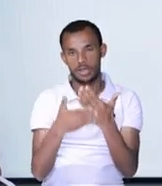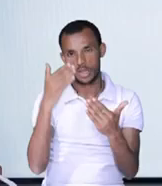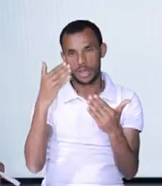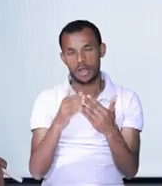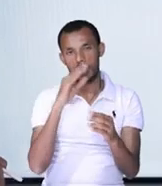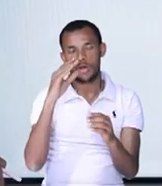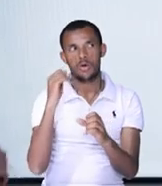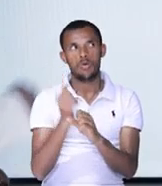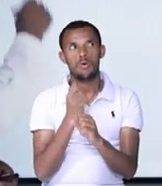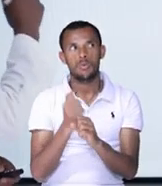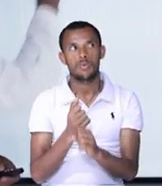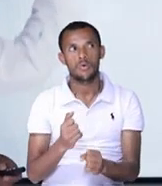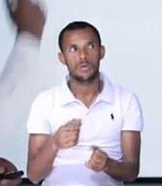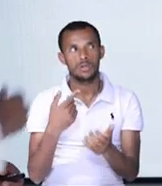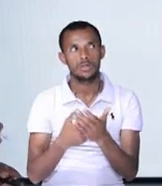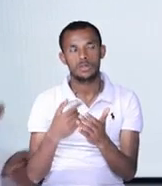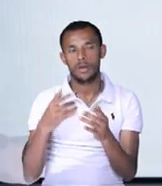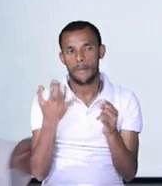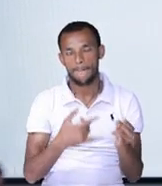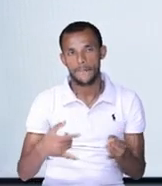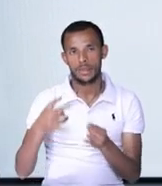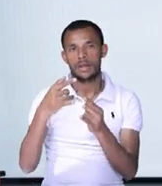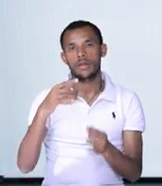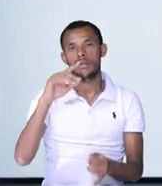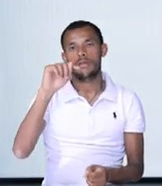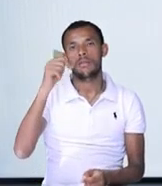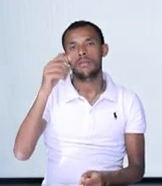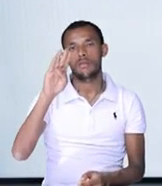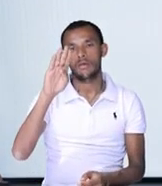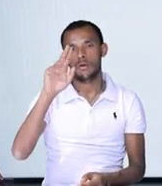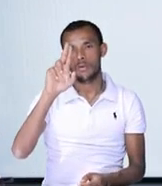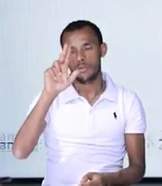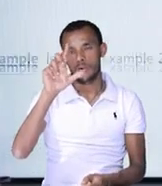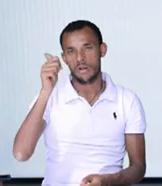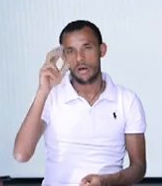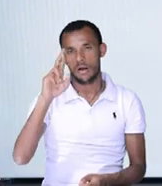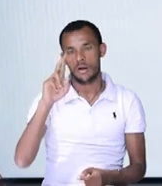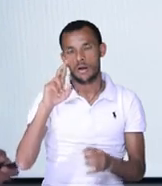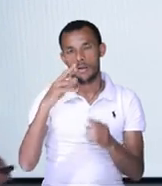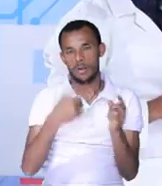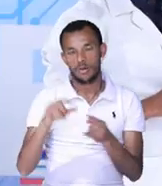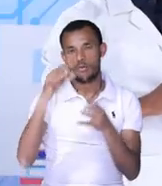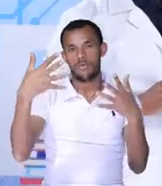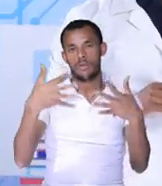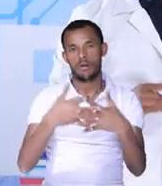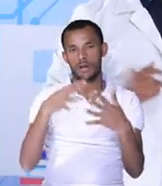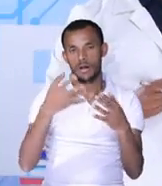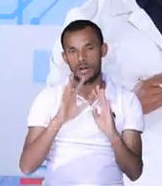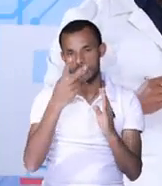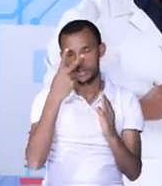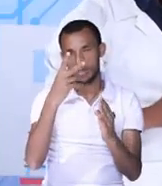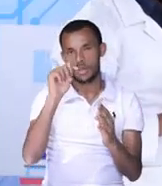apply this method, tabular method, for integration. So let's see this